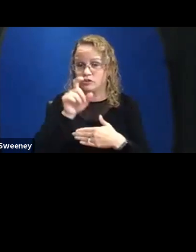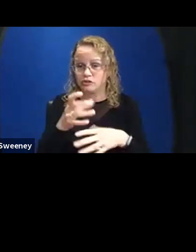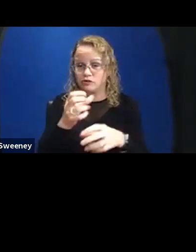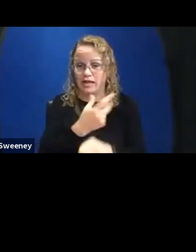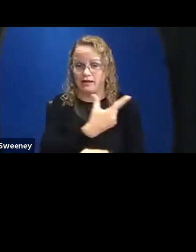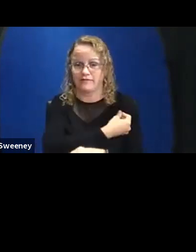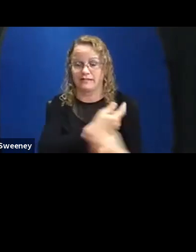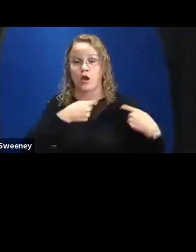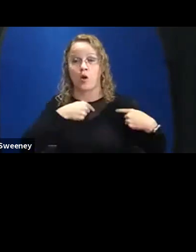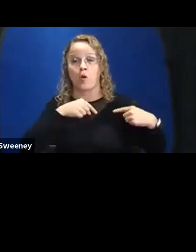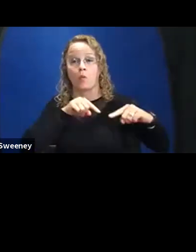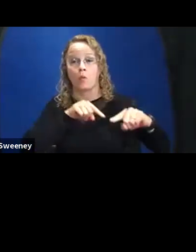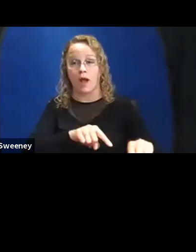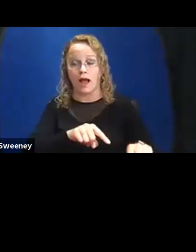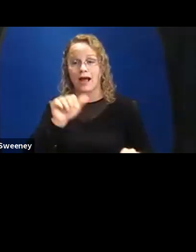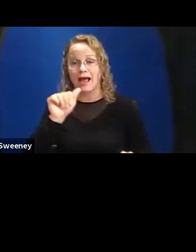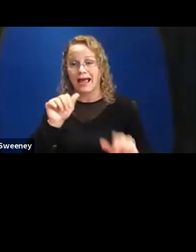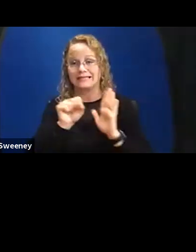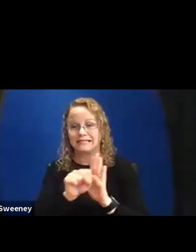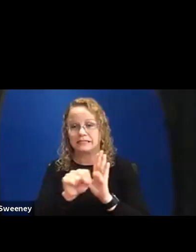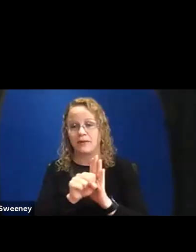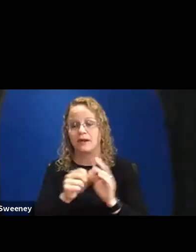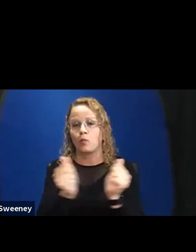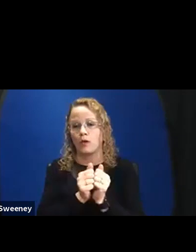vaccine while being asymptomatic with COVID?